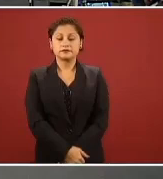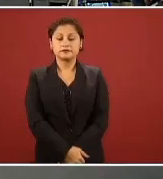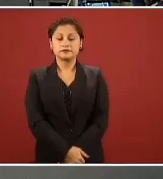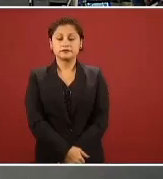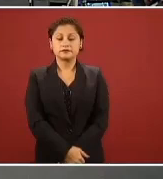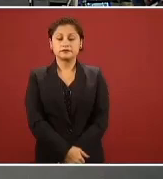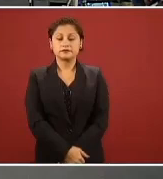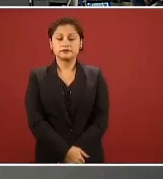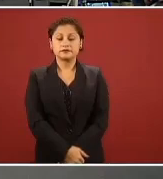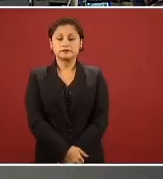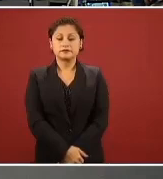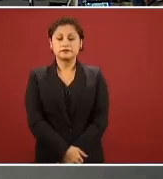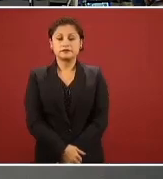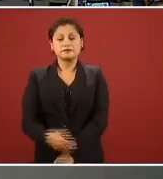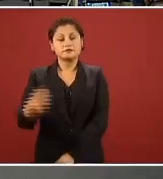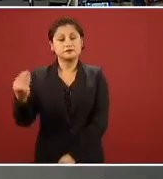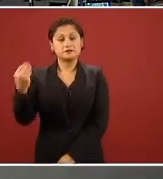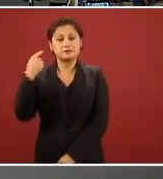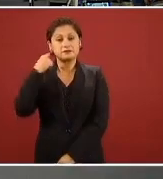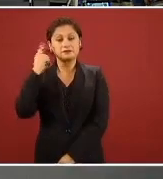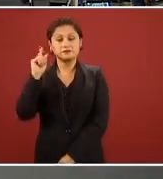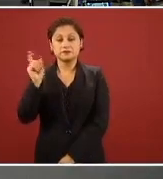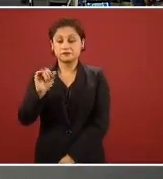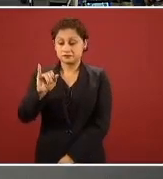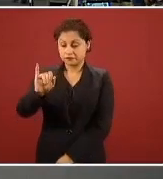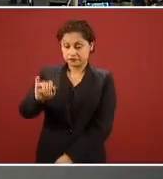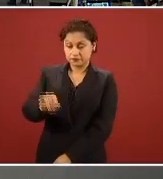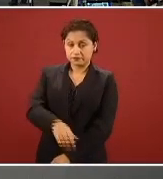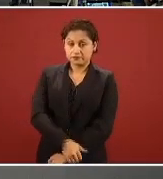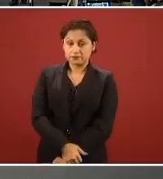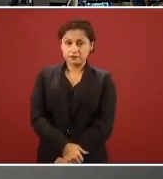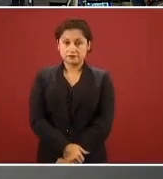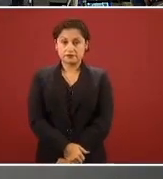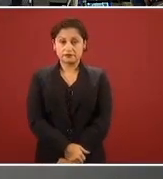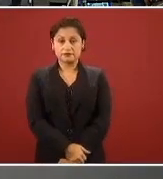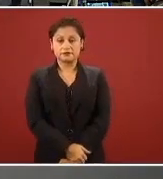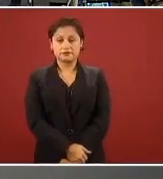crime. Sí. Que usted haga, que haya